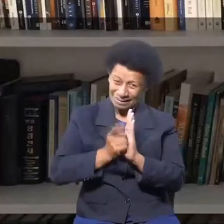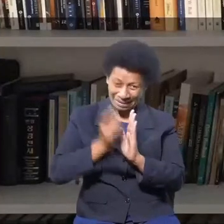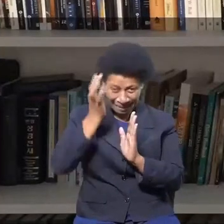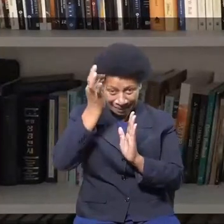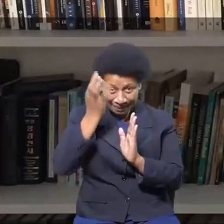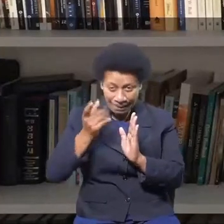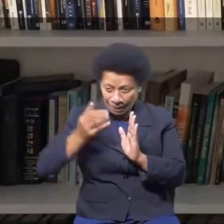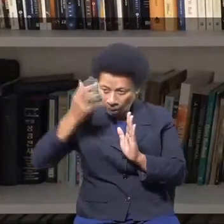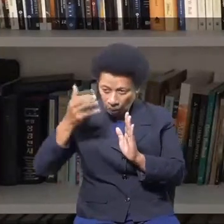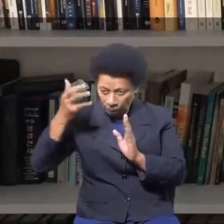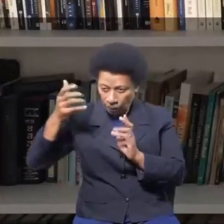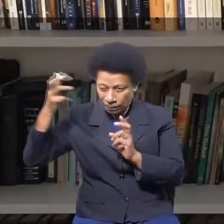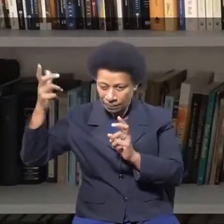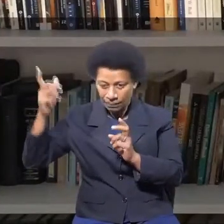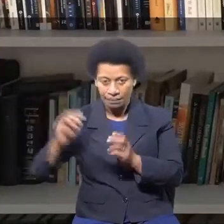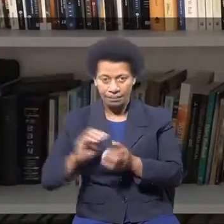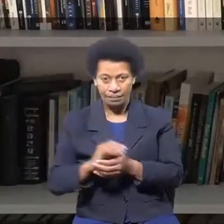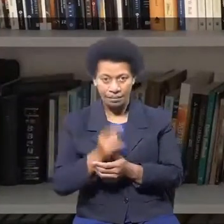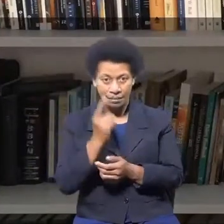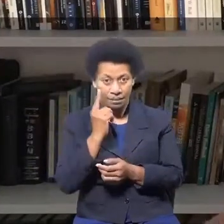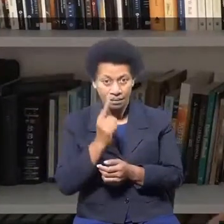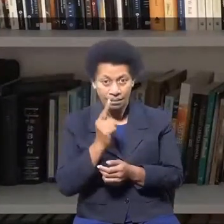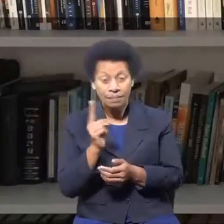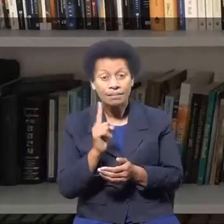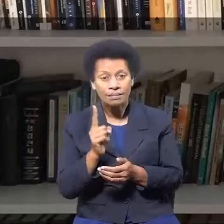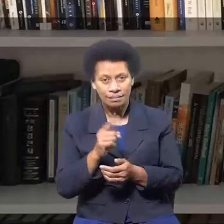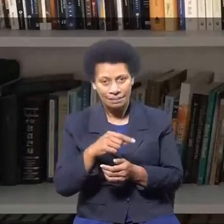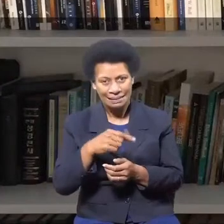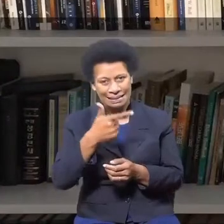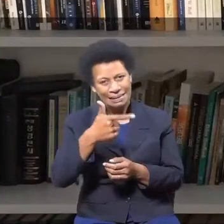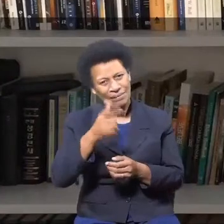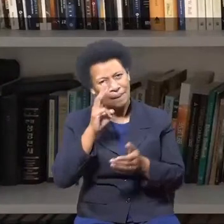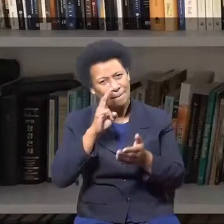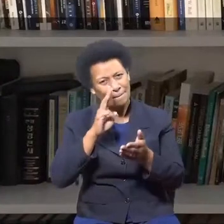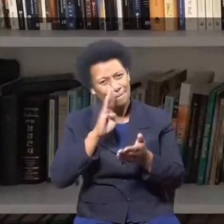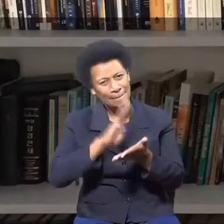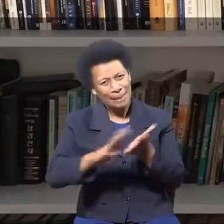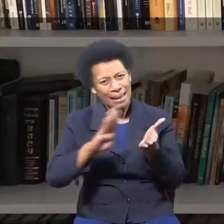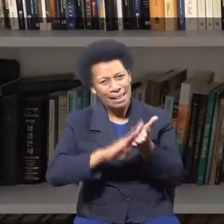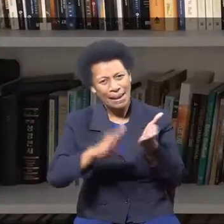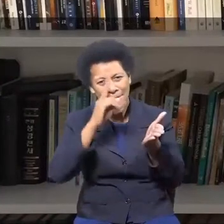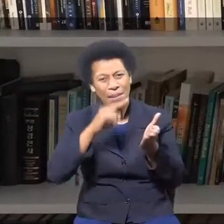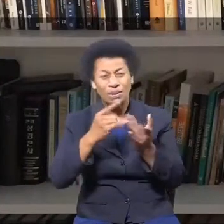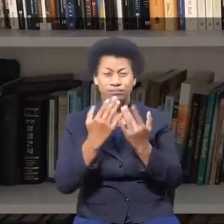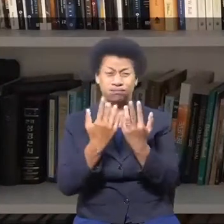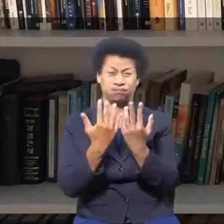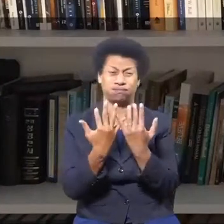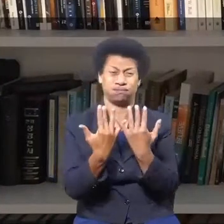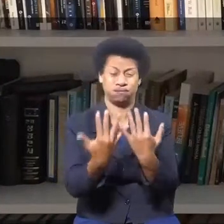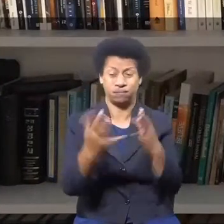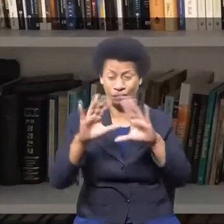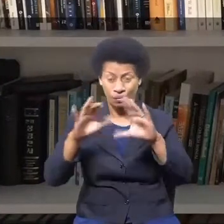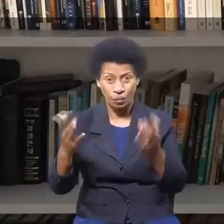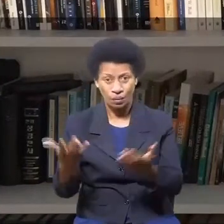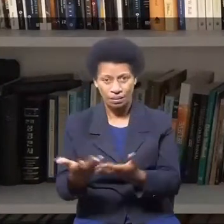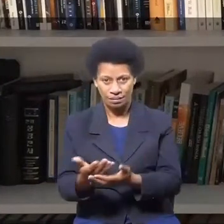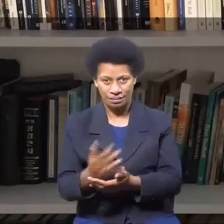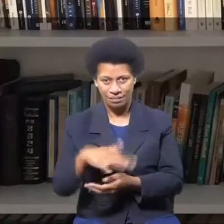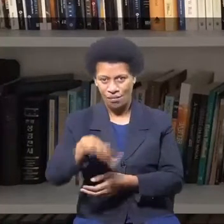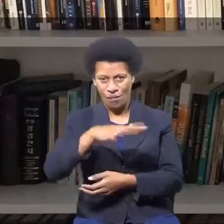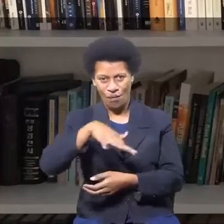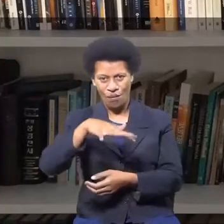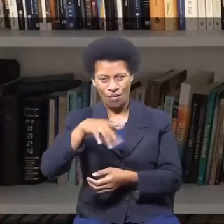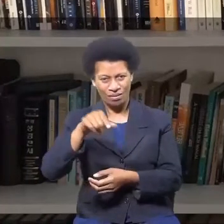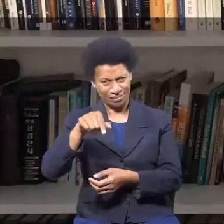even beyond. Now think about this though. There's 7 billion people in the world. And so if you were to count all of the hairs on